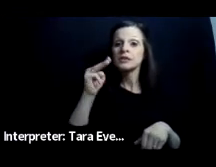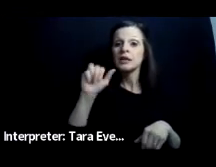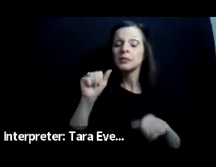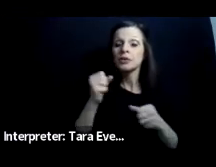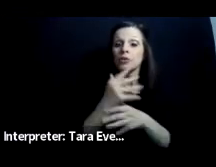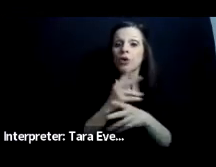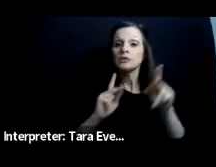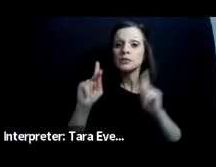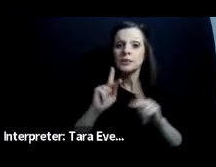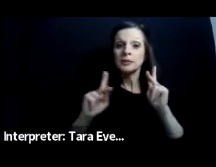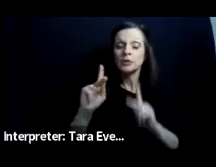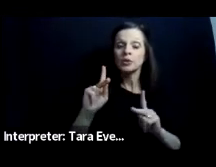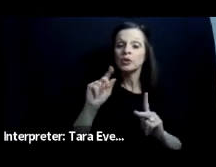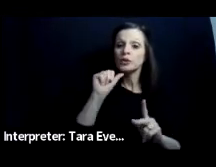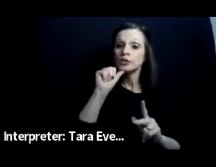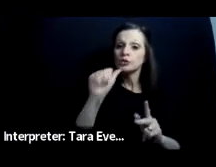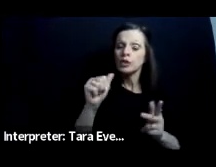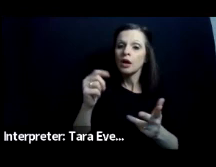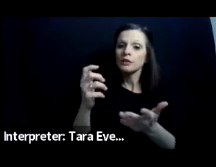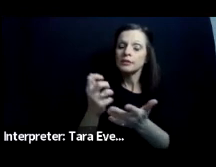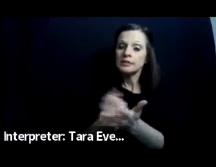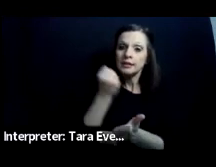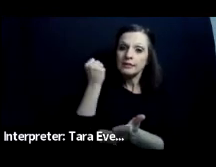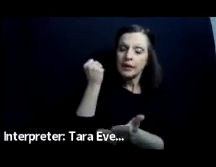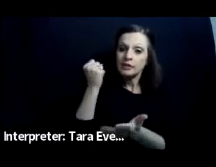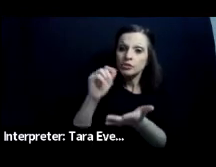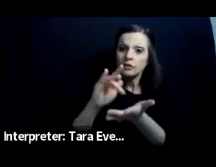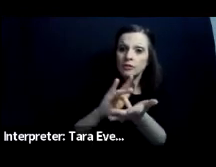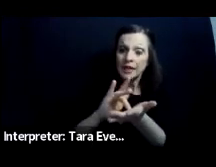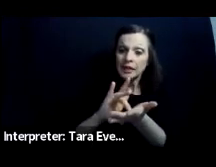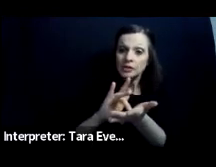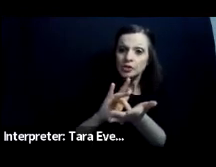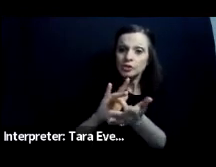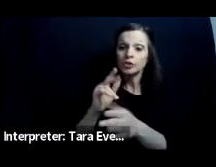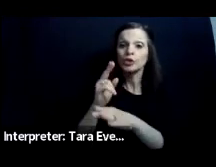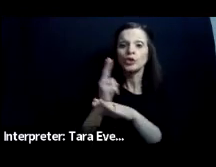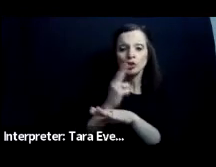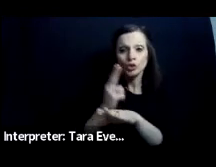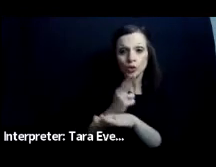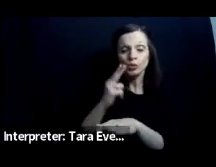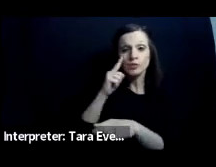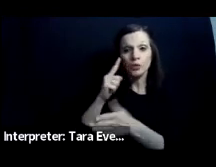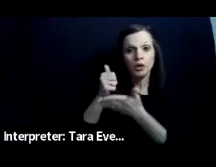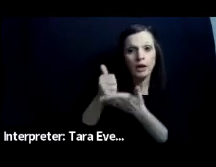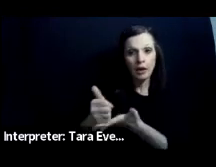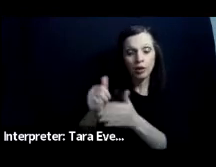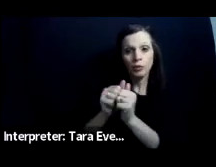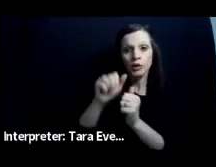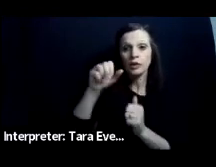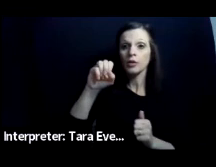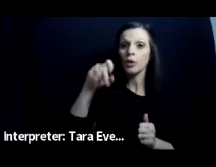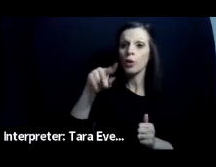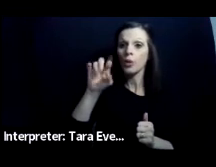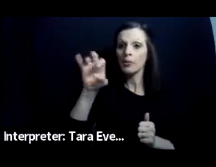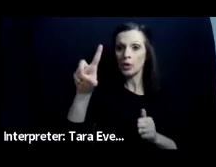not take advantage of medication used to treat opioid use disorder. It also causes them, if they get